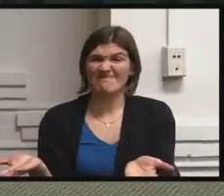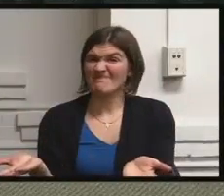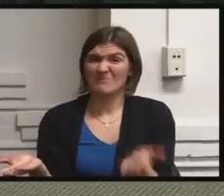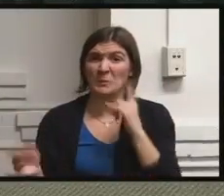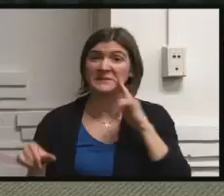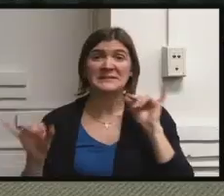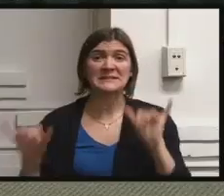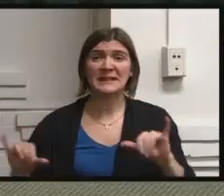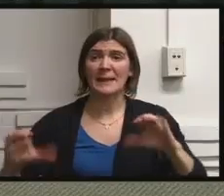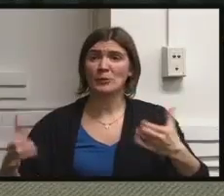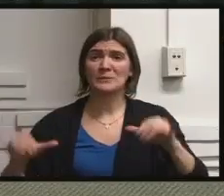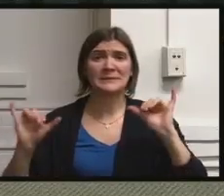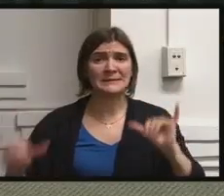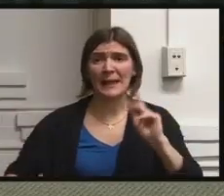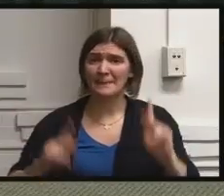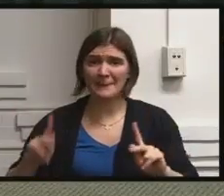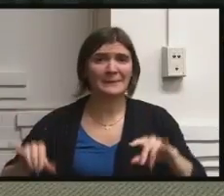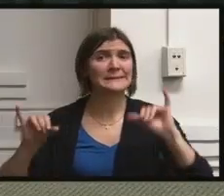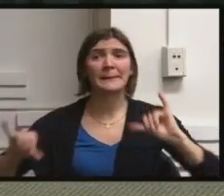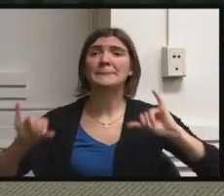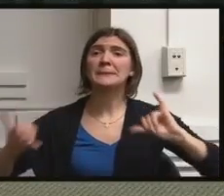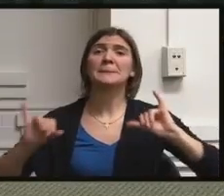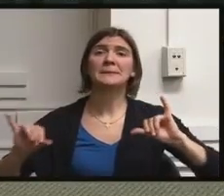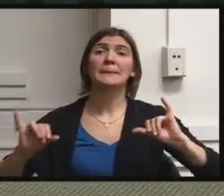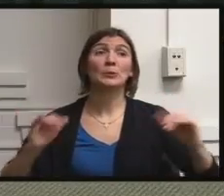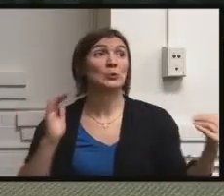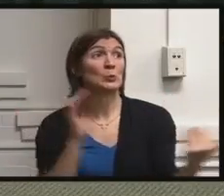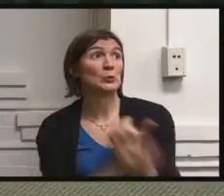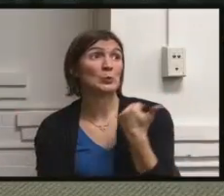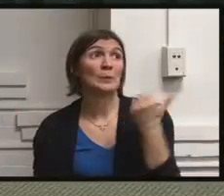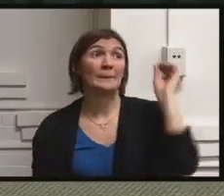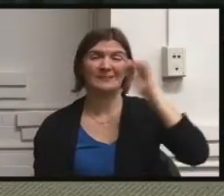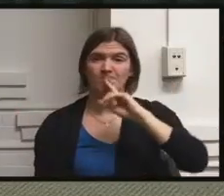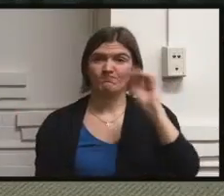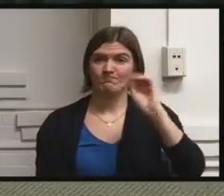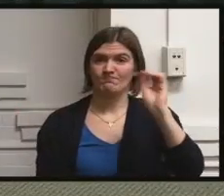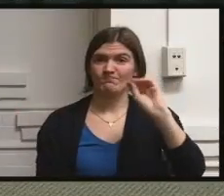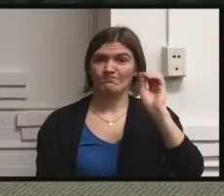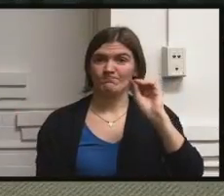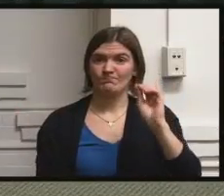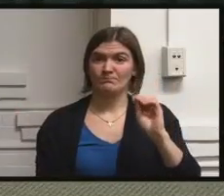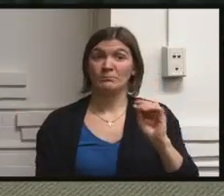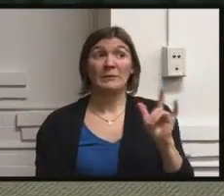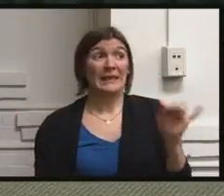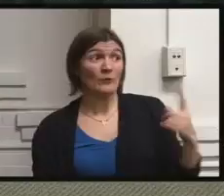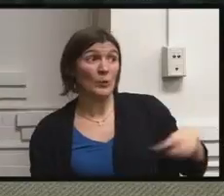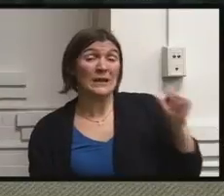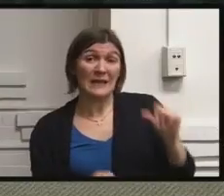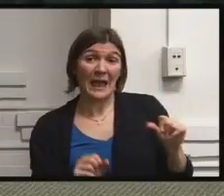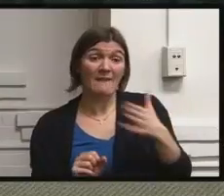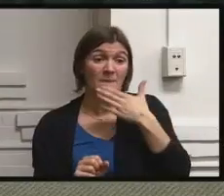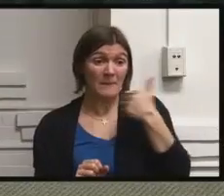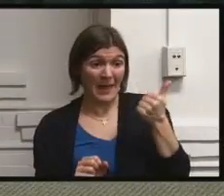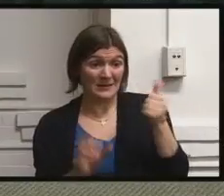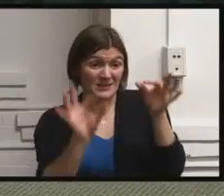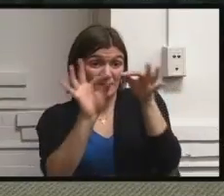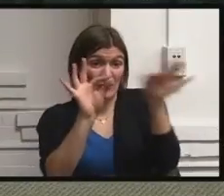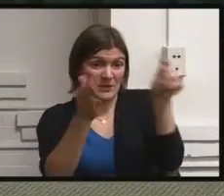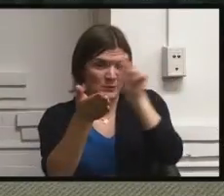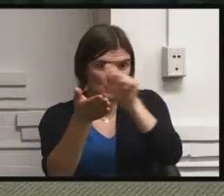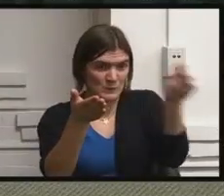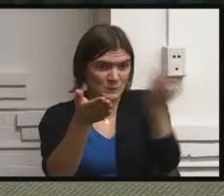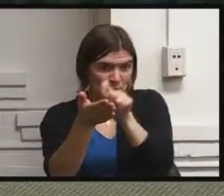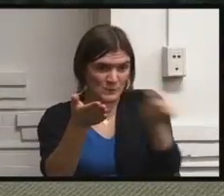to find a way that we all felt comfortable with to put it on the ballot, we would reach many more